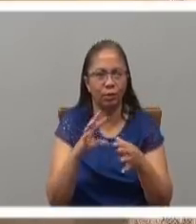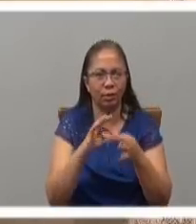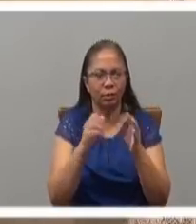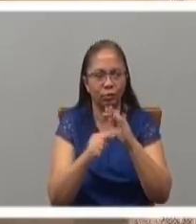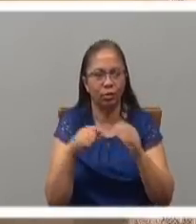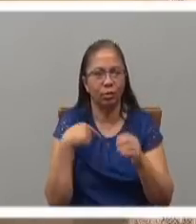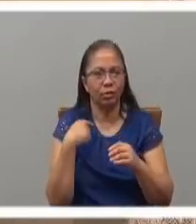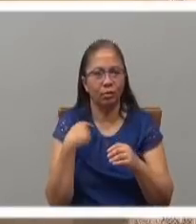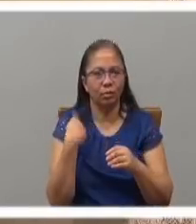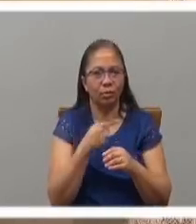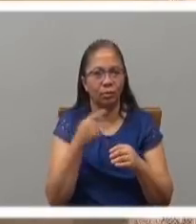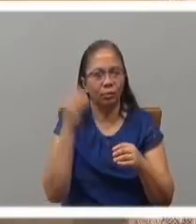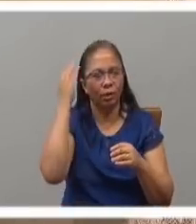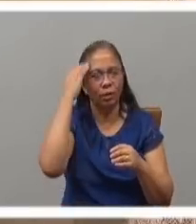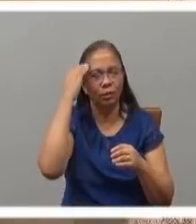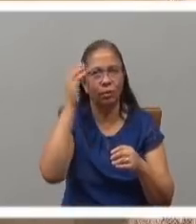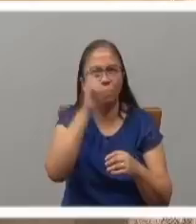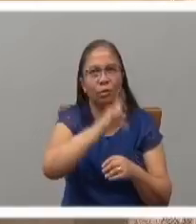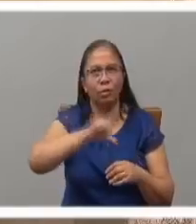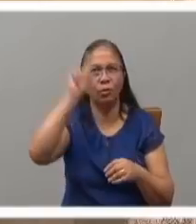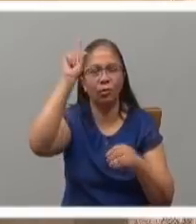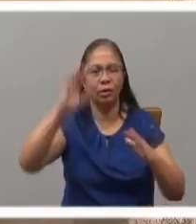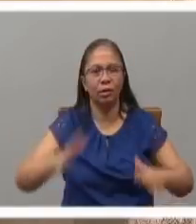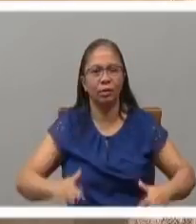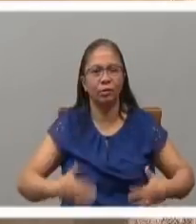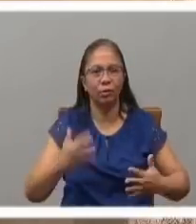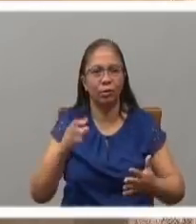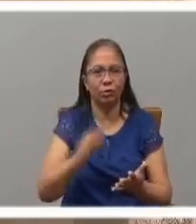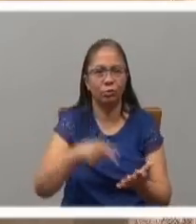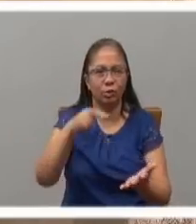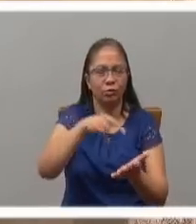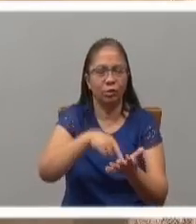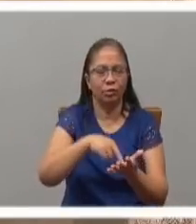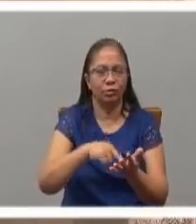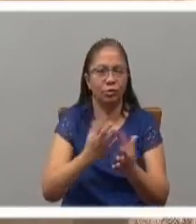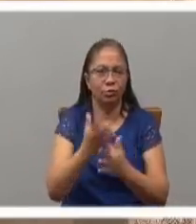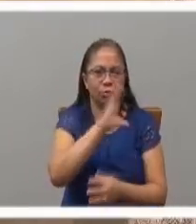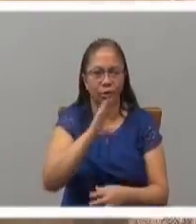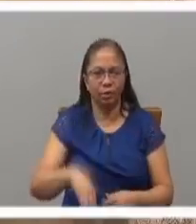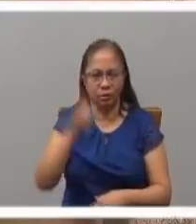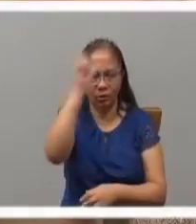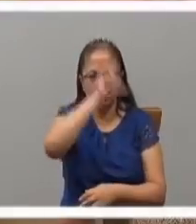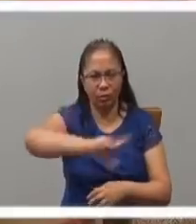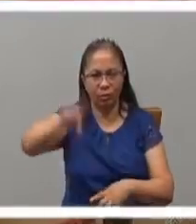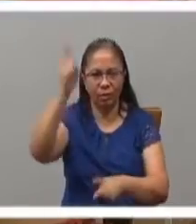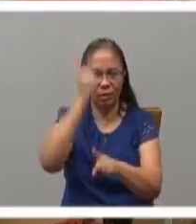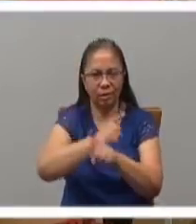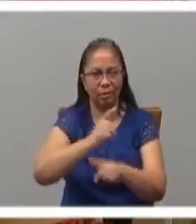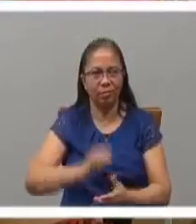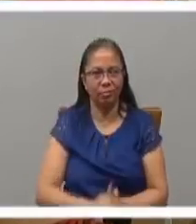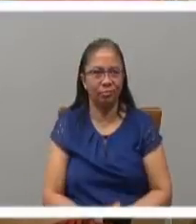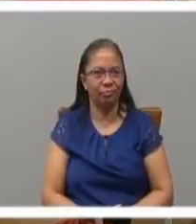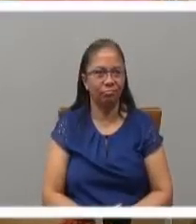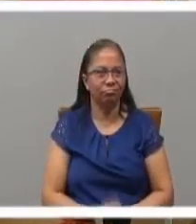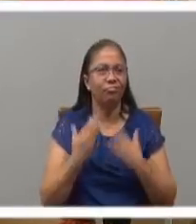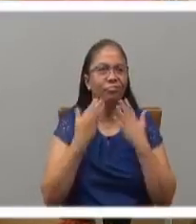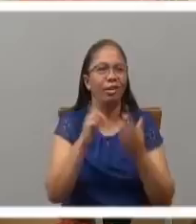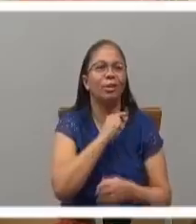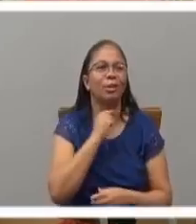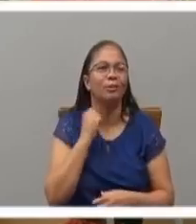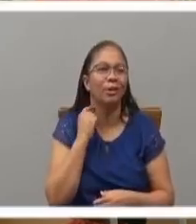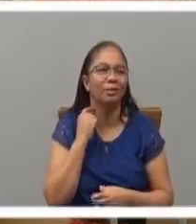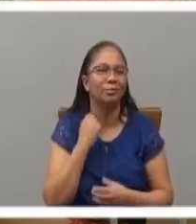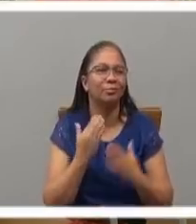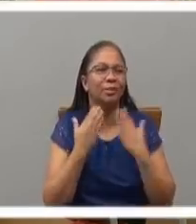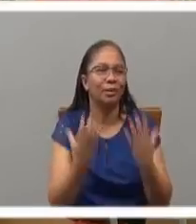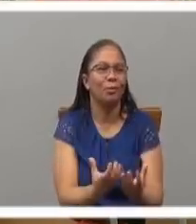may come to the glory of the resurrection through Christ our Lord. Amen. Thank you, Father. Thank you. And thank